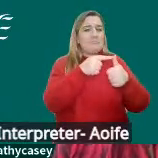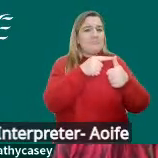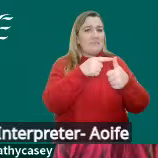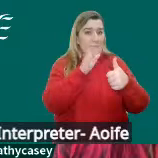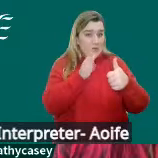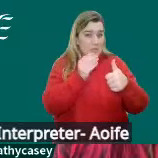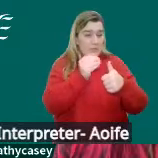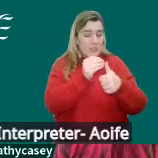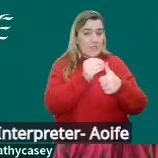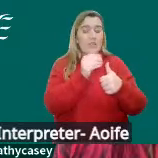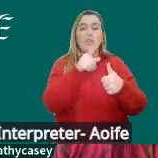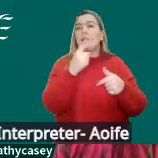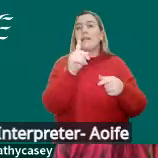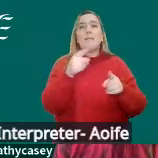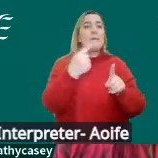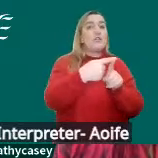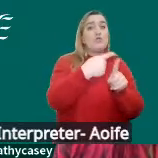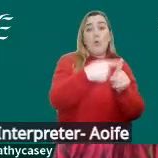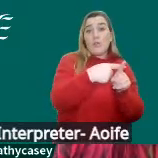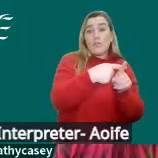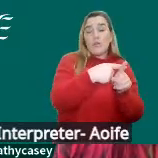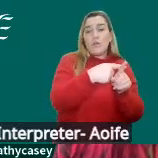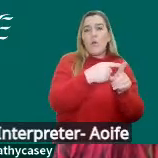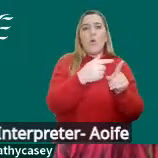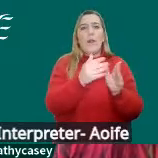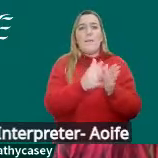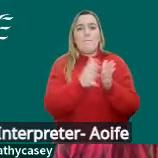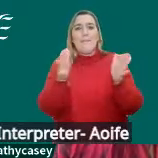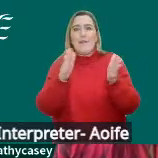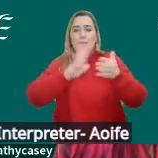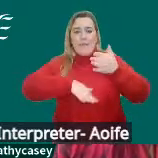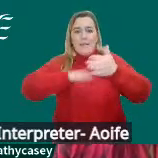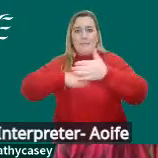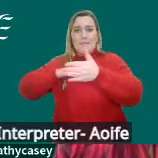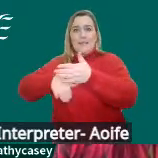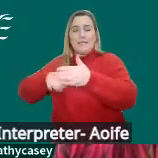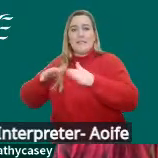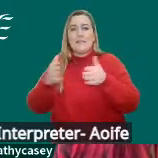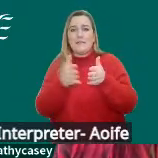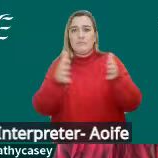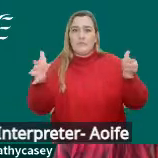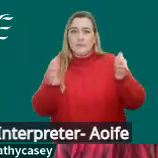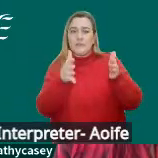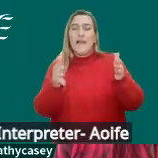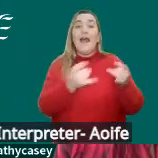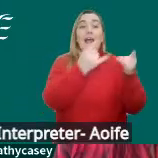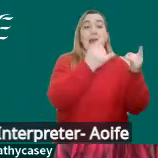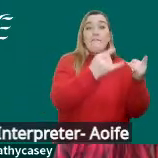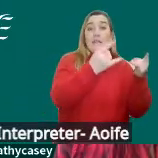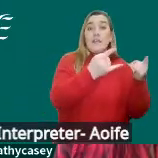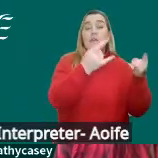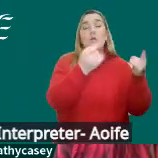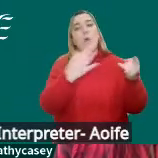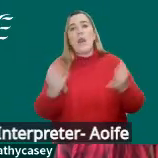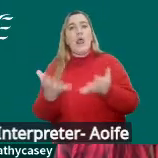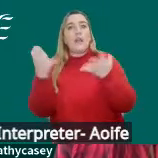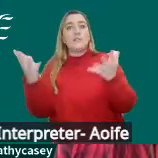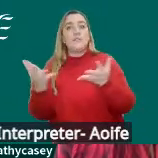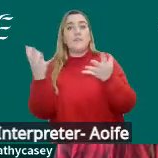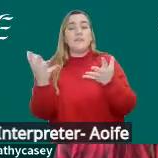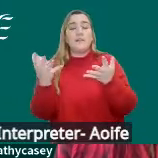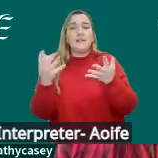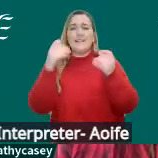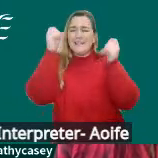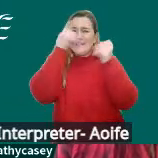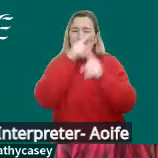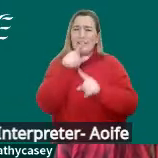up with short periods, longer gaps between periods, heavier or lighter, and a lot of change. And the difficulty is that these changes